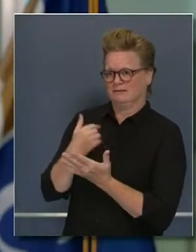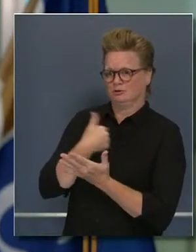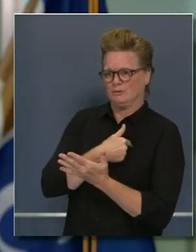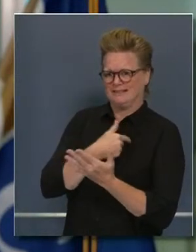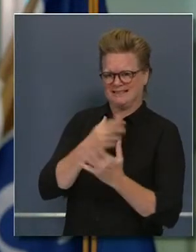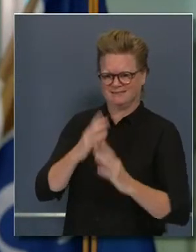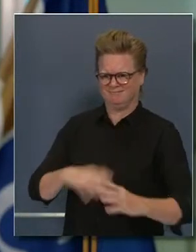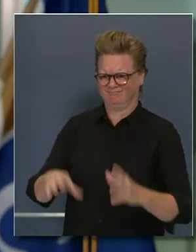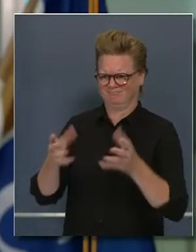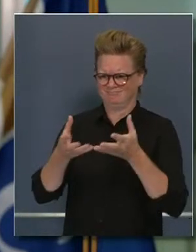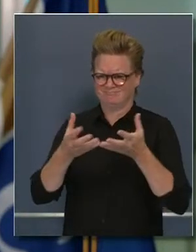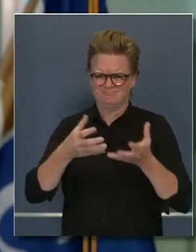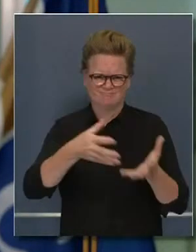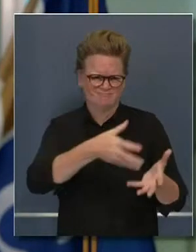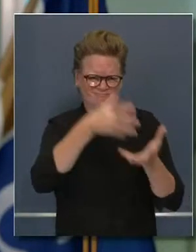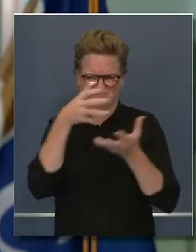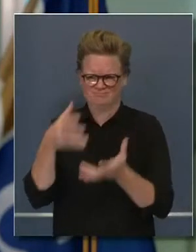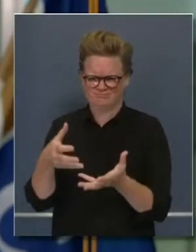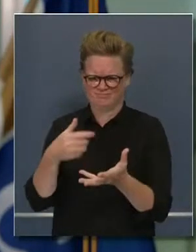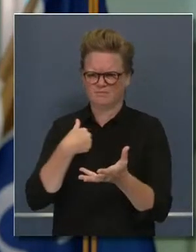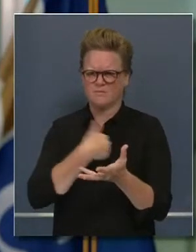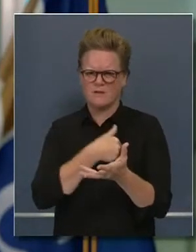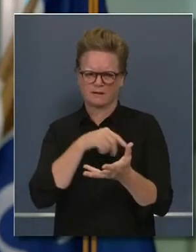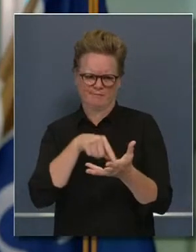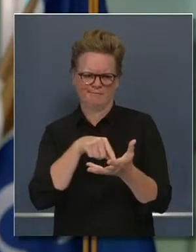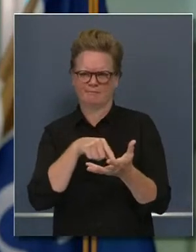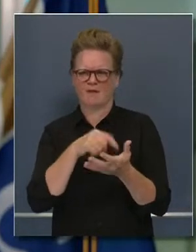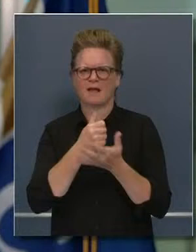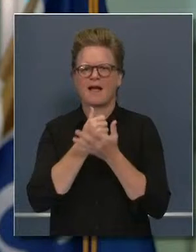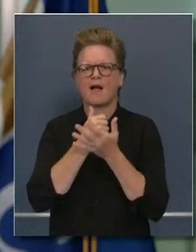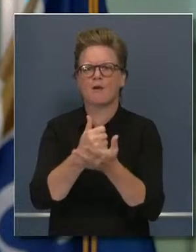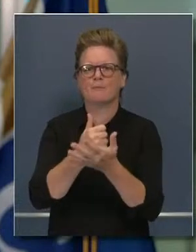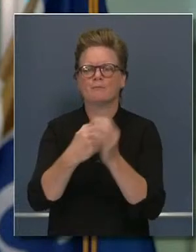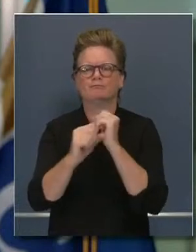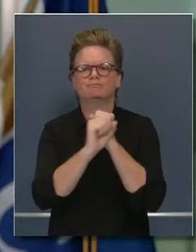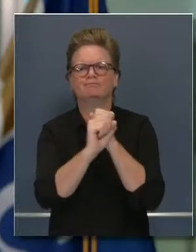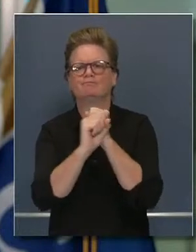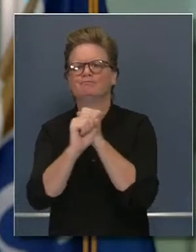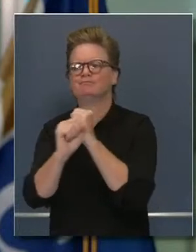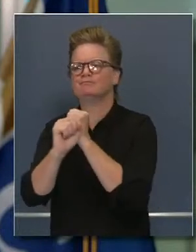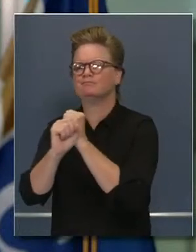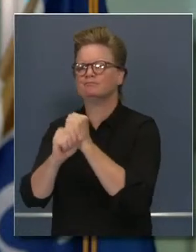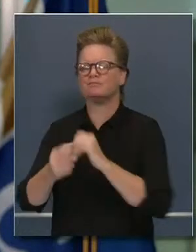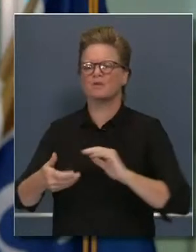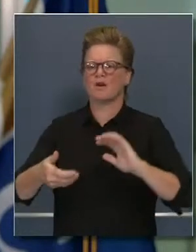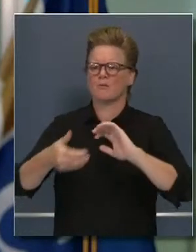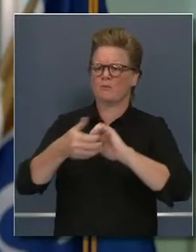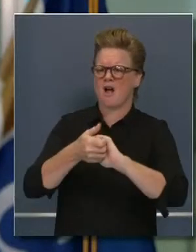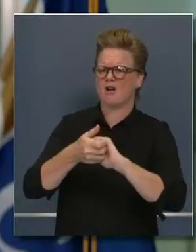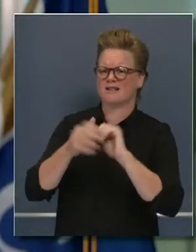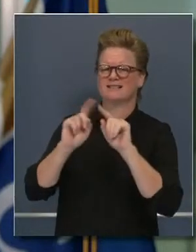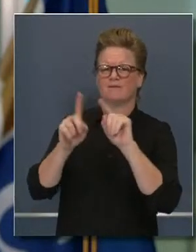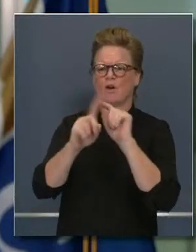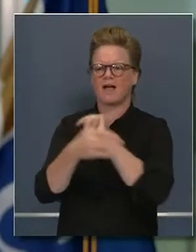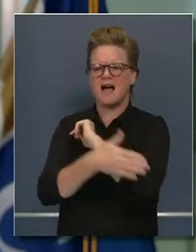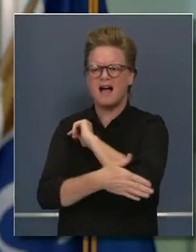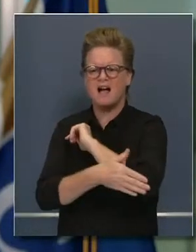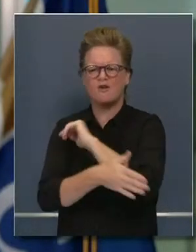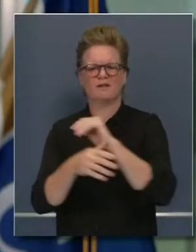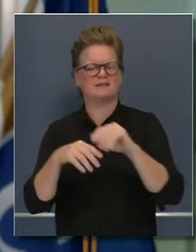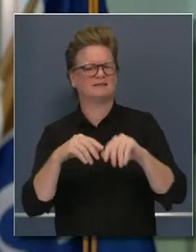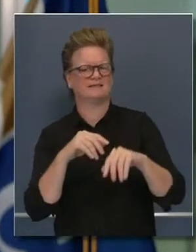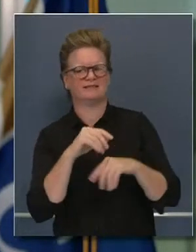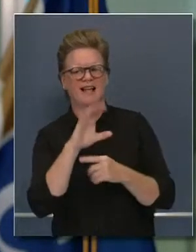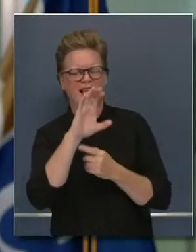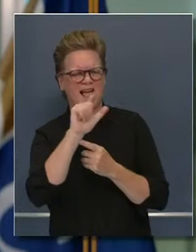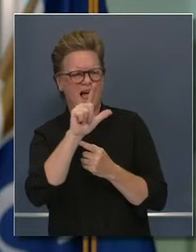to supplement the work that the IOUs are doing in partnership with the county, our Office of Emergency Service, and